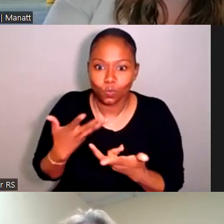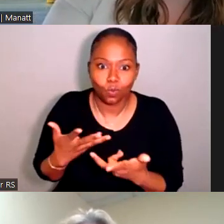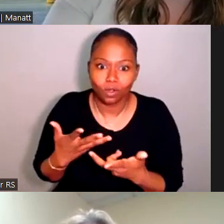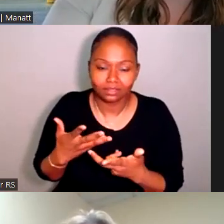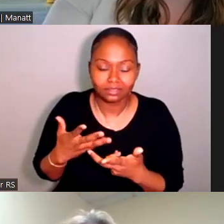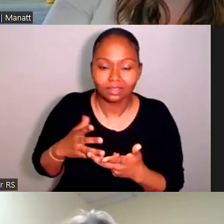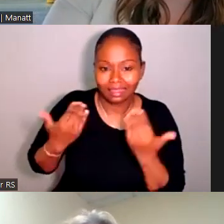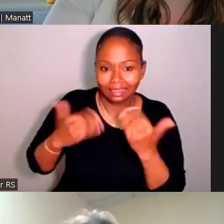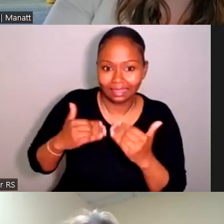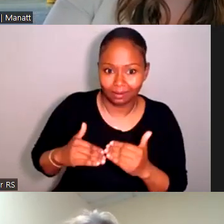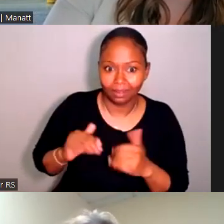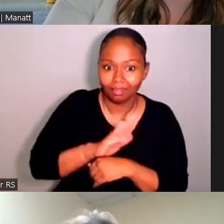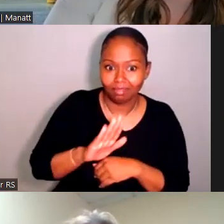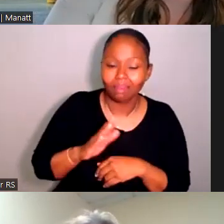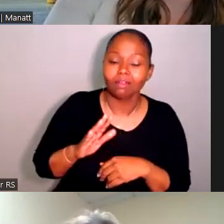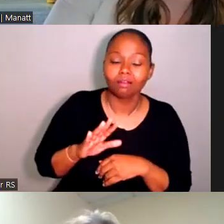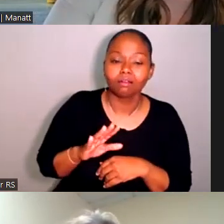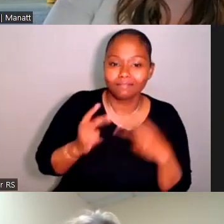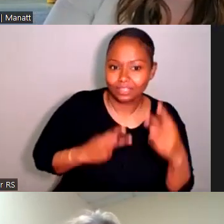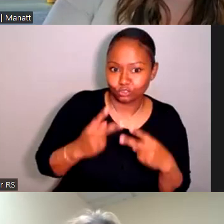them. And